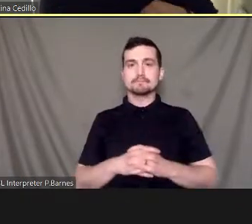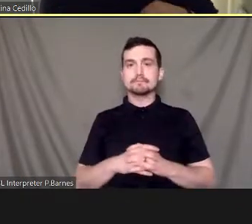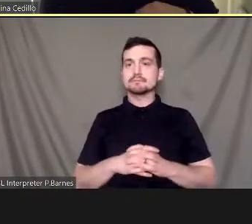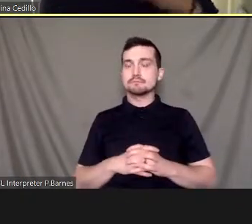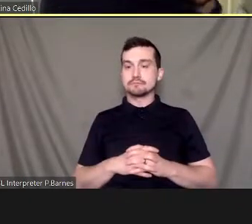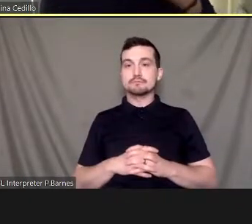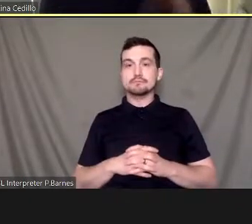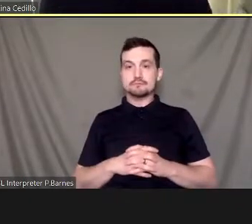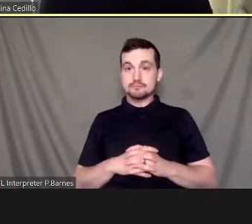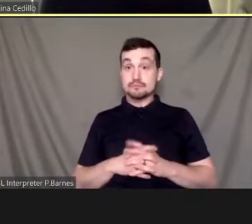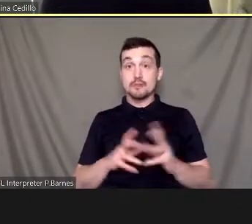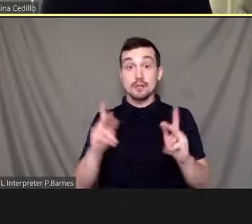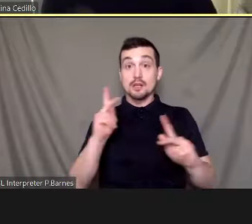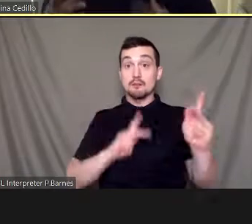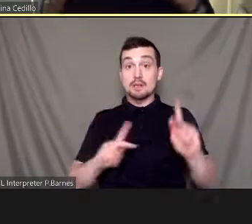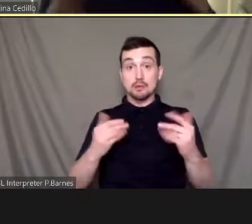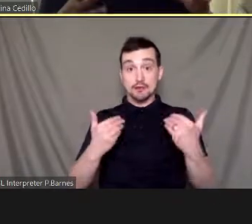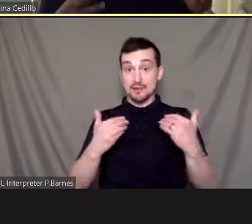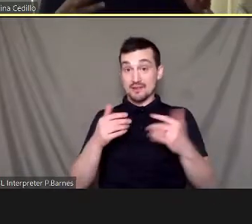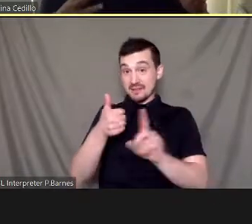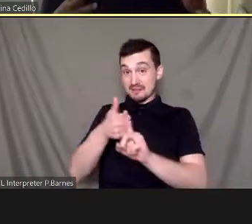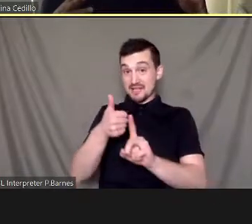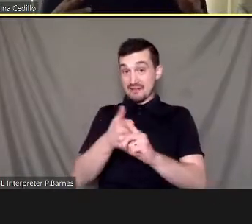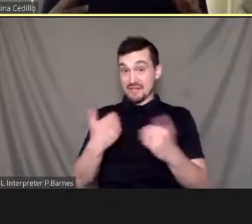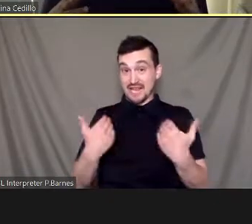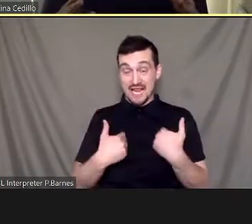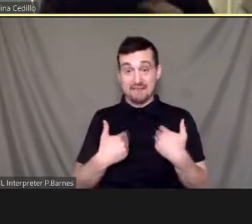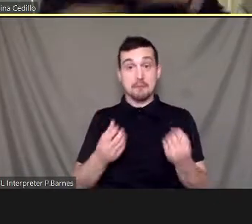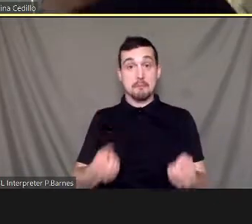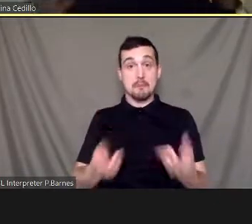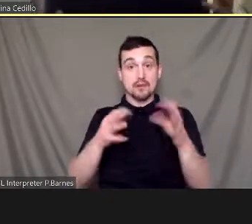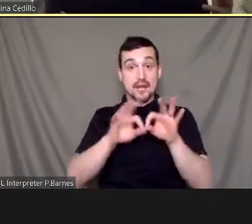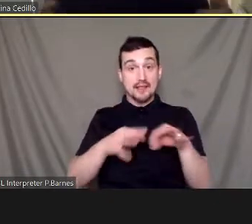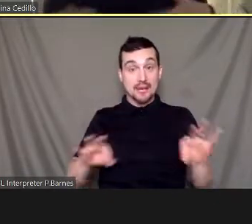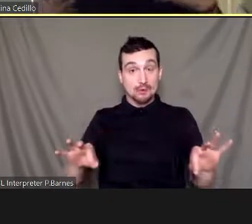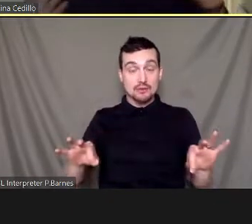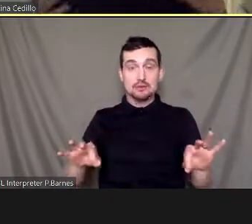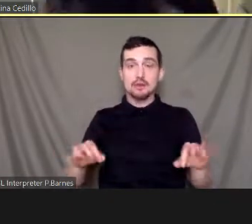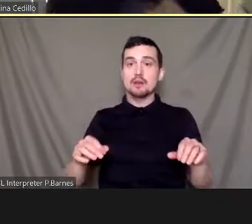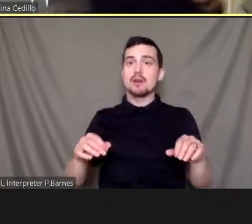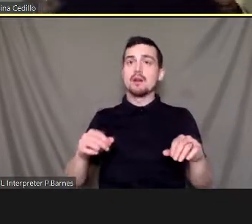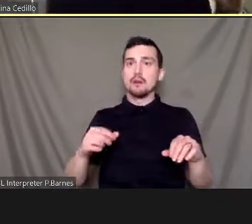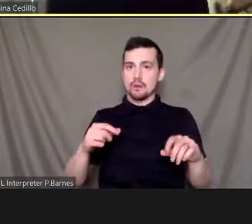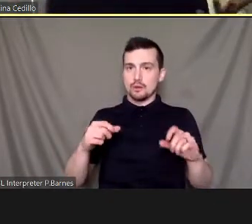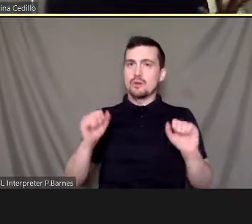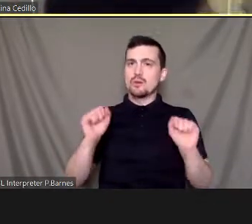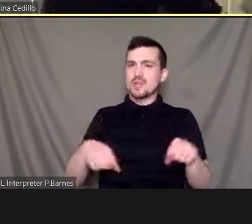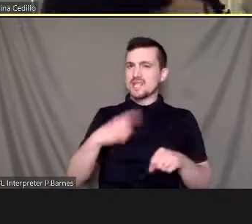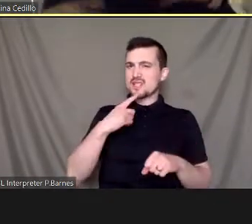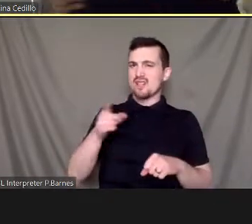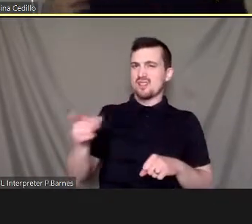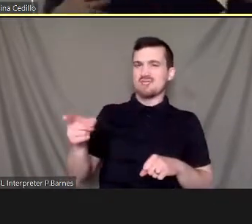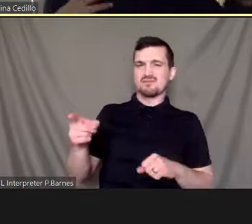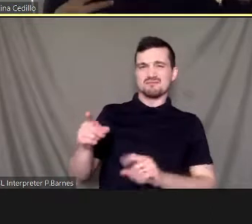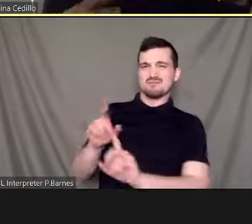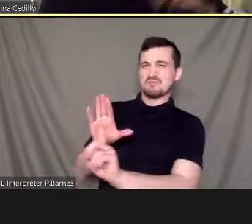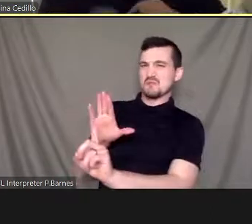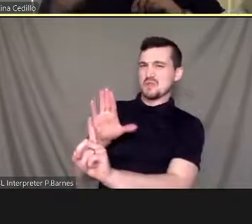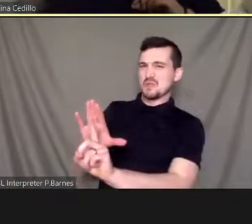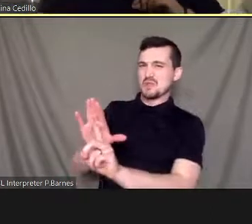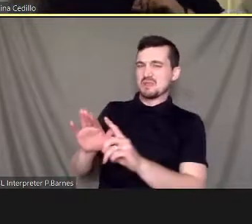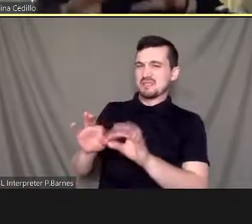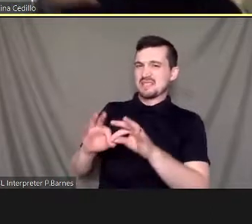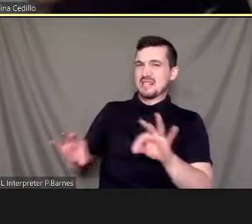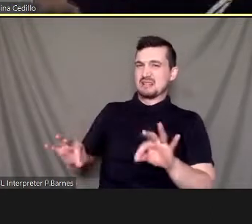you know, people being multilingual has been used as a way of saying, well, you're not a good writer, or you belong in this